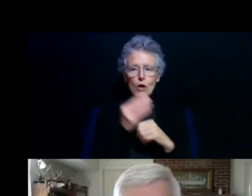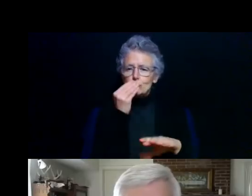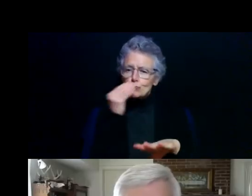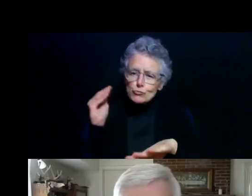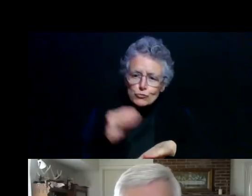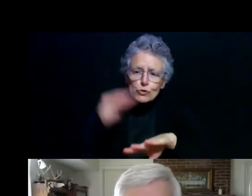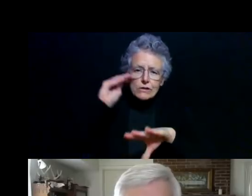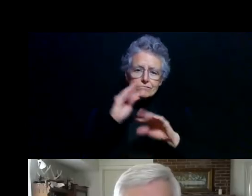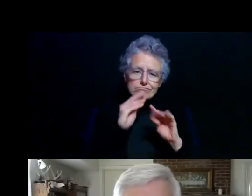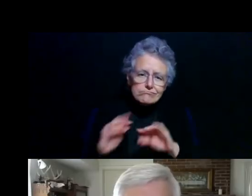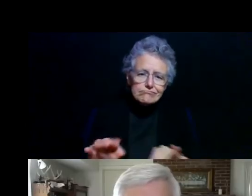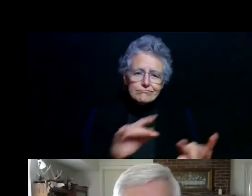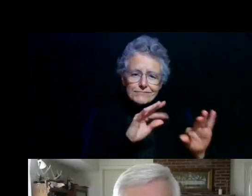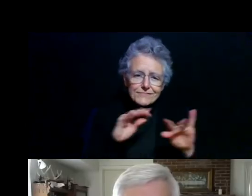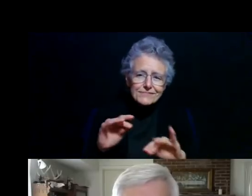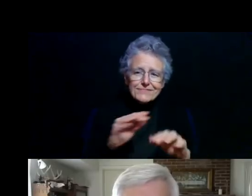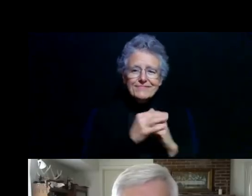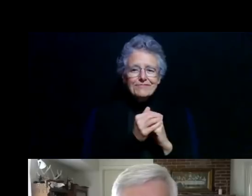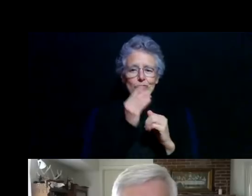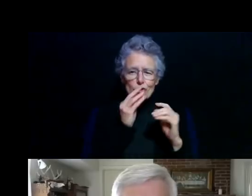What's your date, Shine Girls?